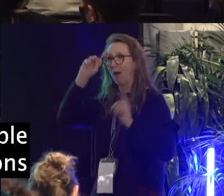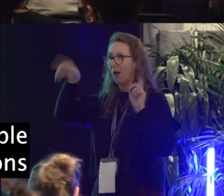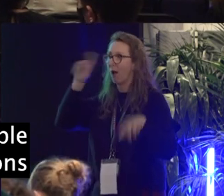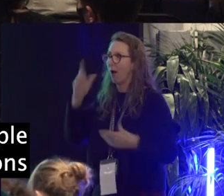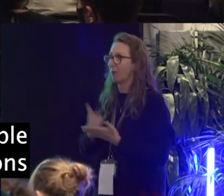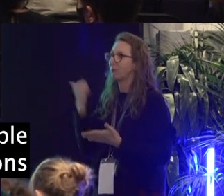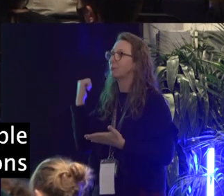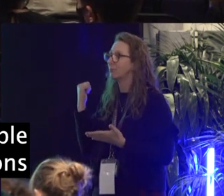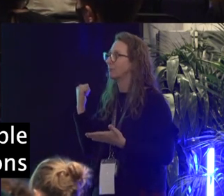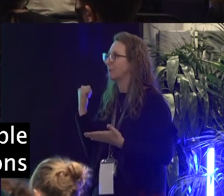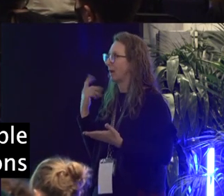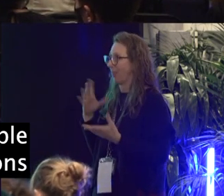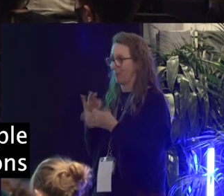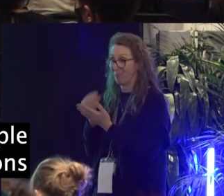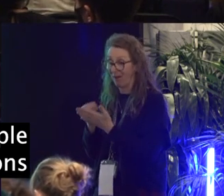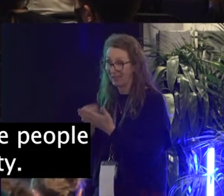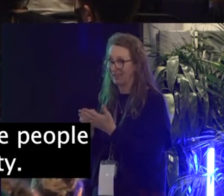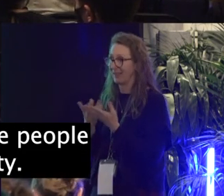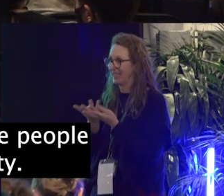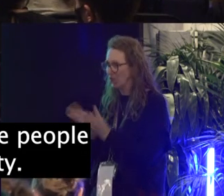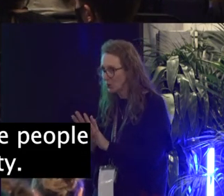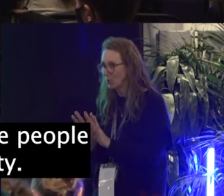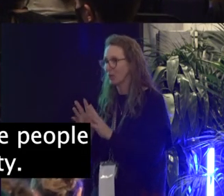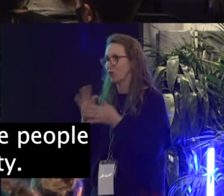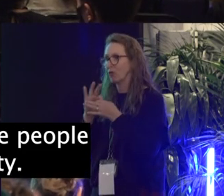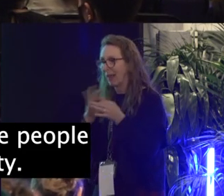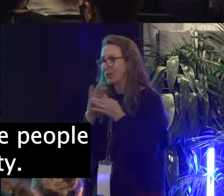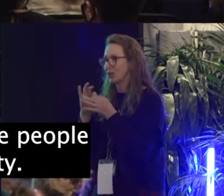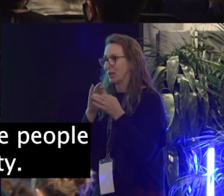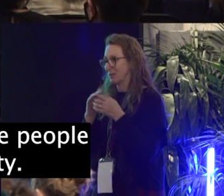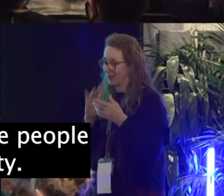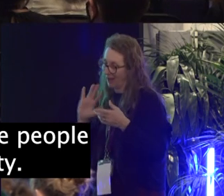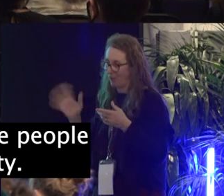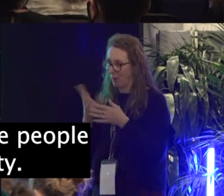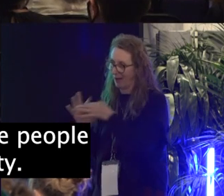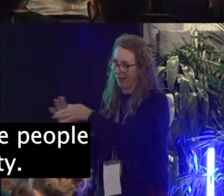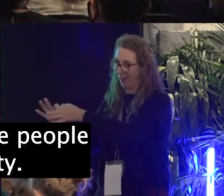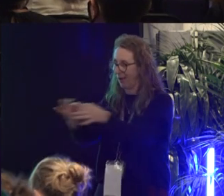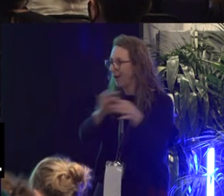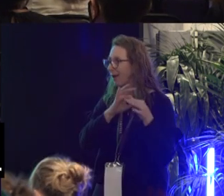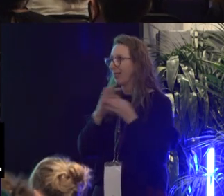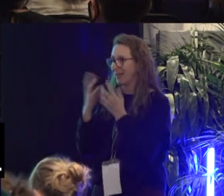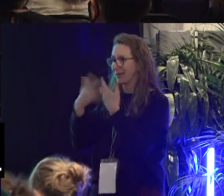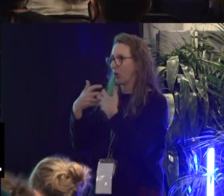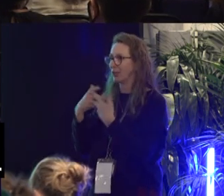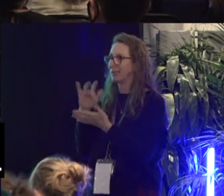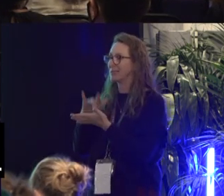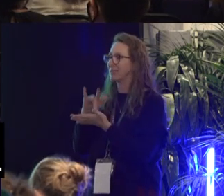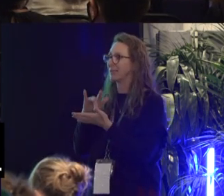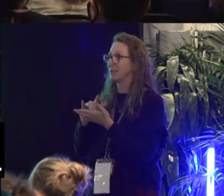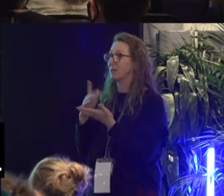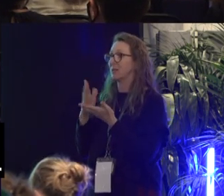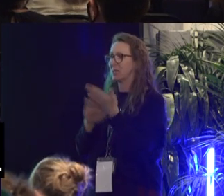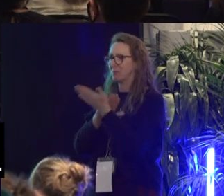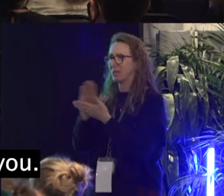relationships between those people and the money, the institutions, and the relationship between those people and the technology and the city. So it's all about building